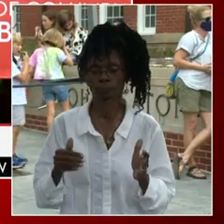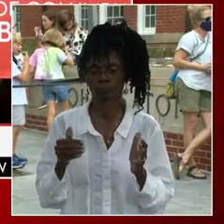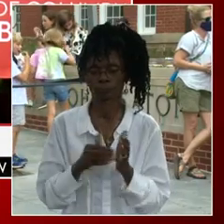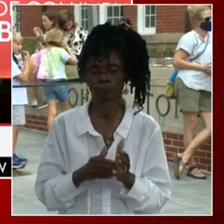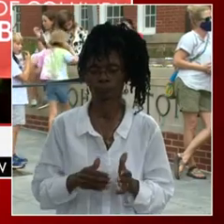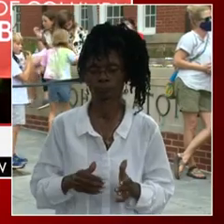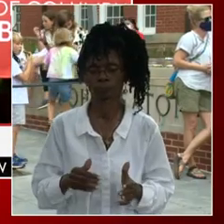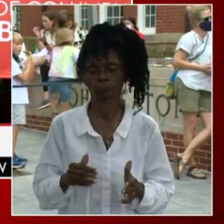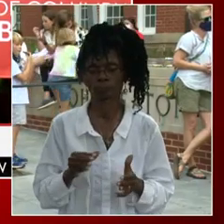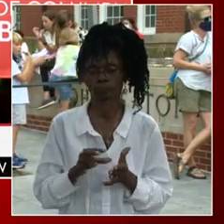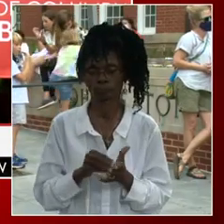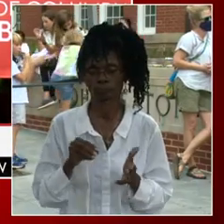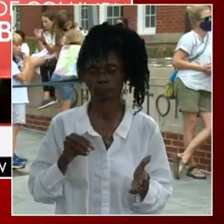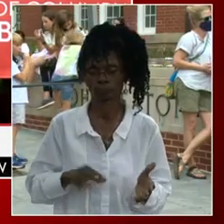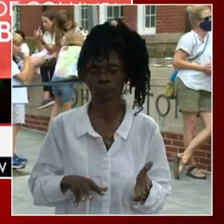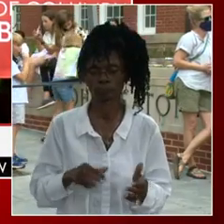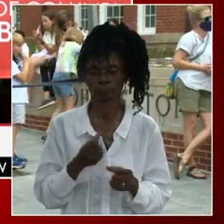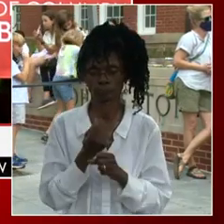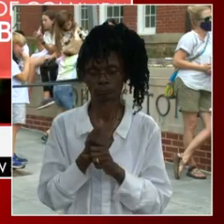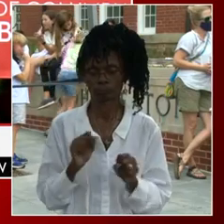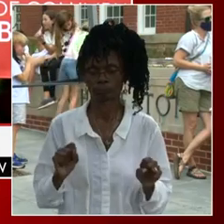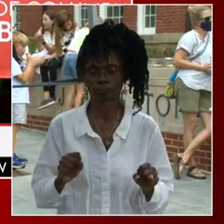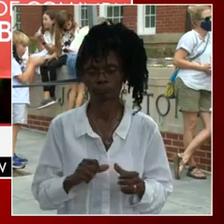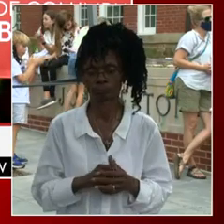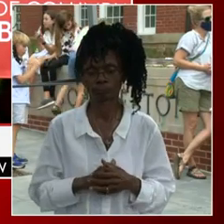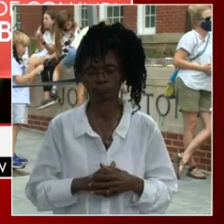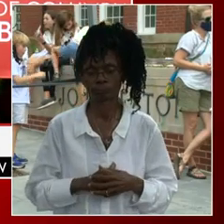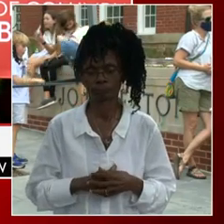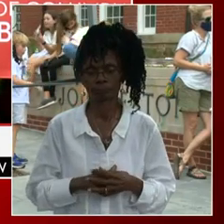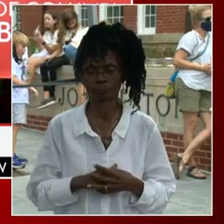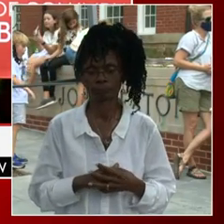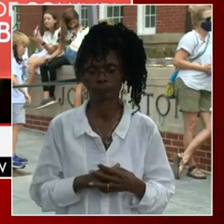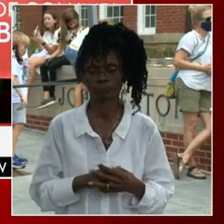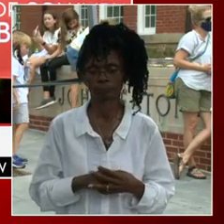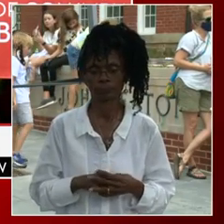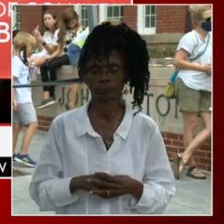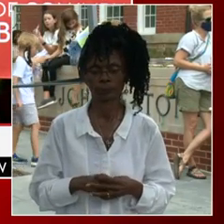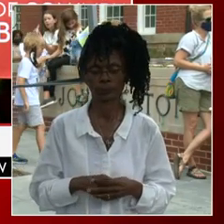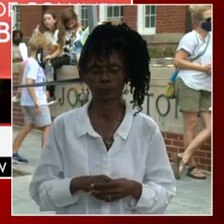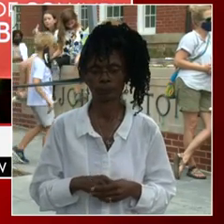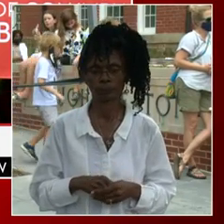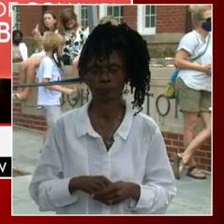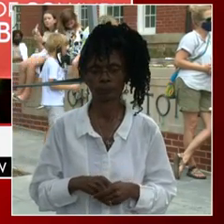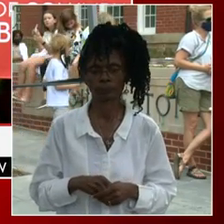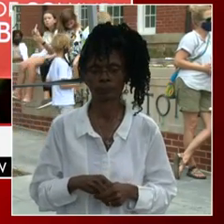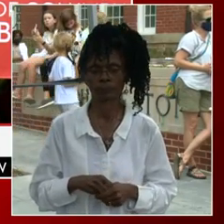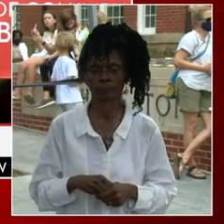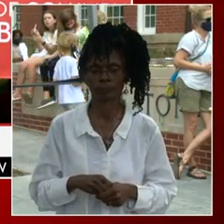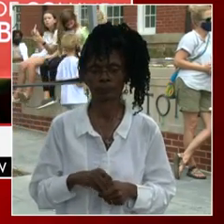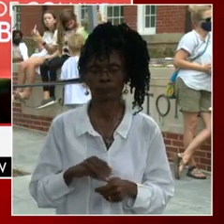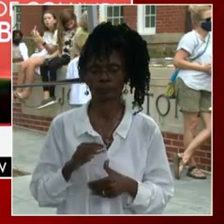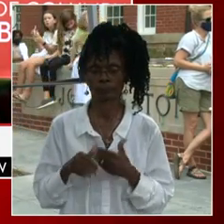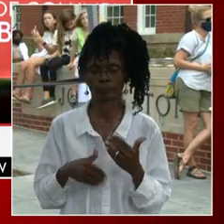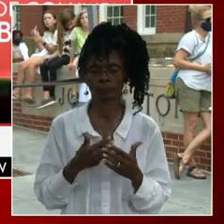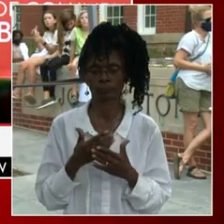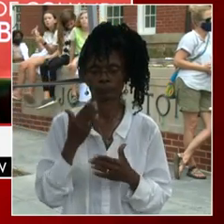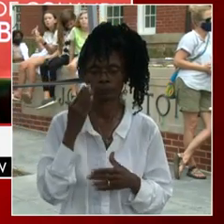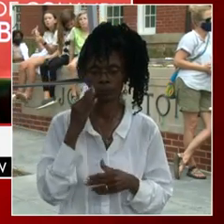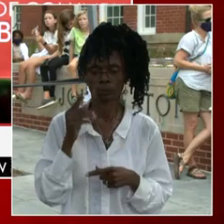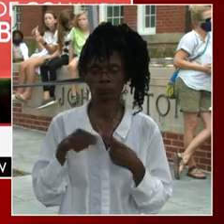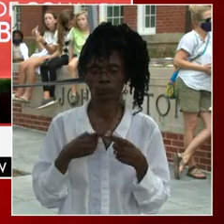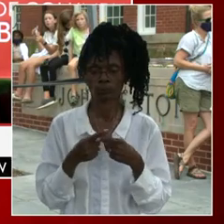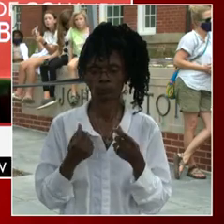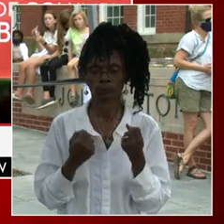Monday. We also are excited the investments that we're making in the supports for our students and families. As a part of our